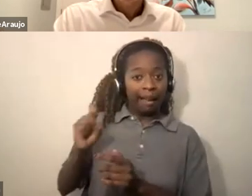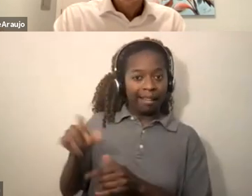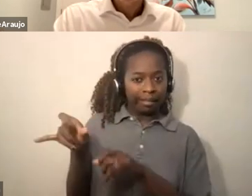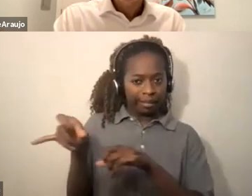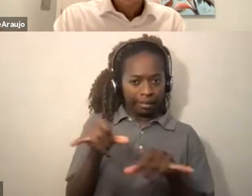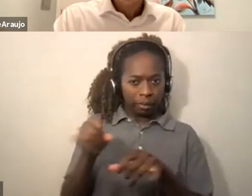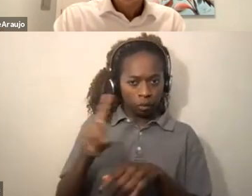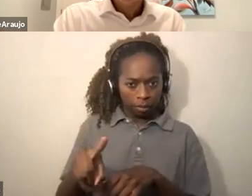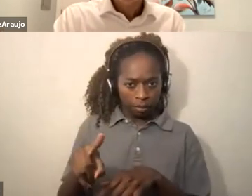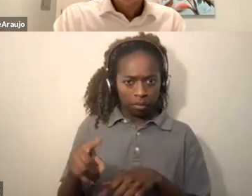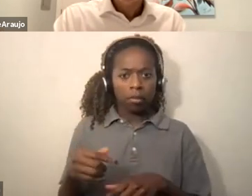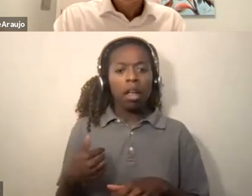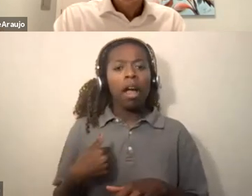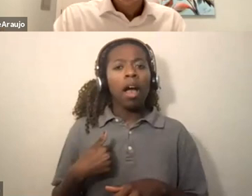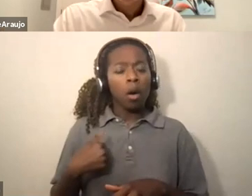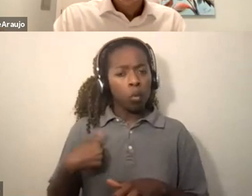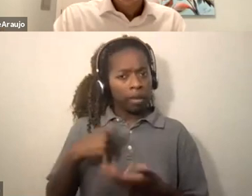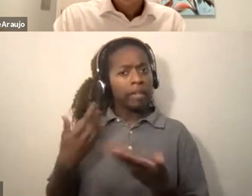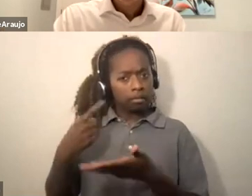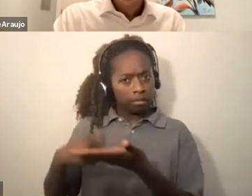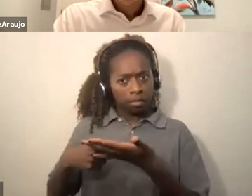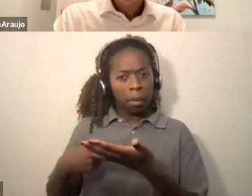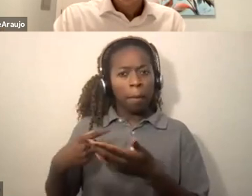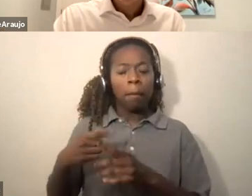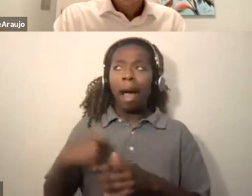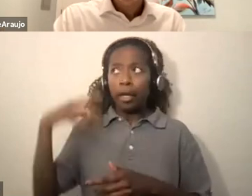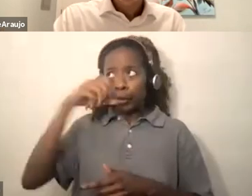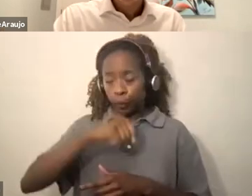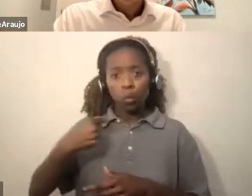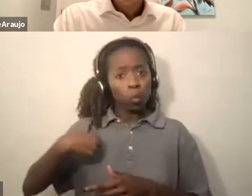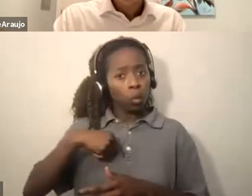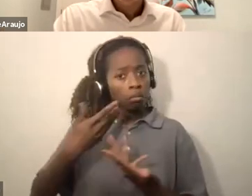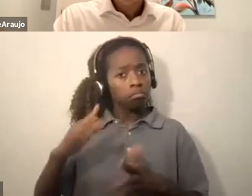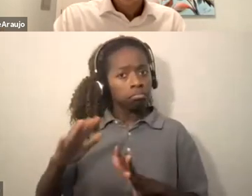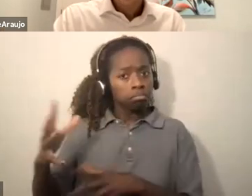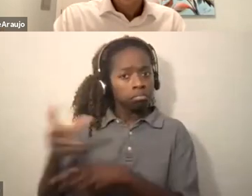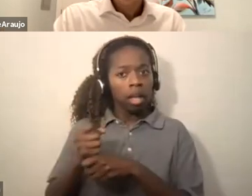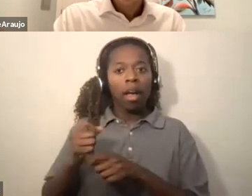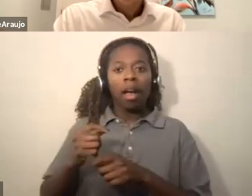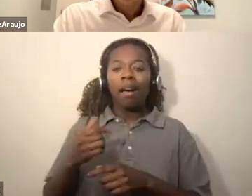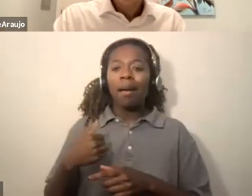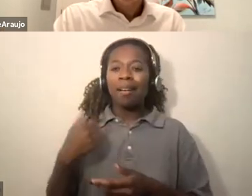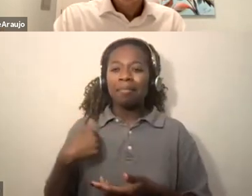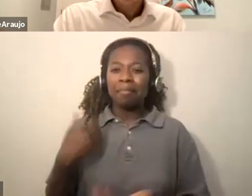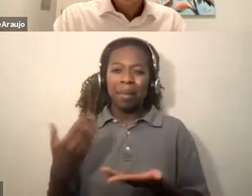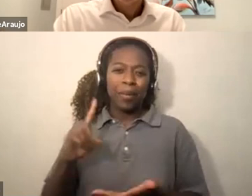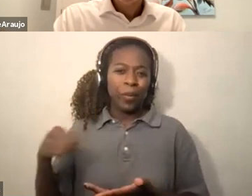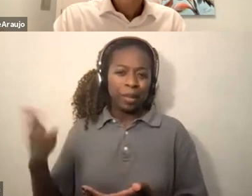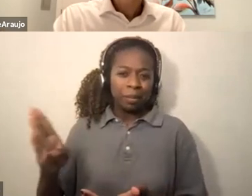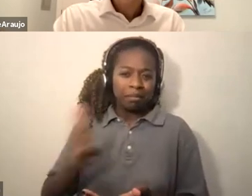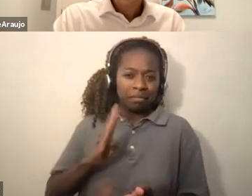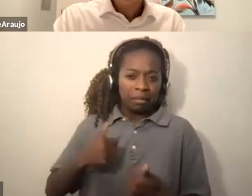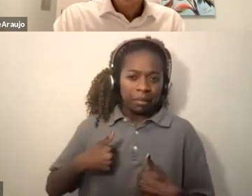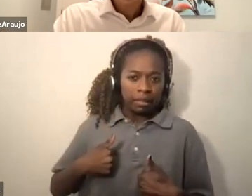but i have to go back to see if it i assume it had been sent to all members but you may not have caught it i it may have just been sent to me and the answer to that question